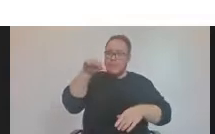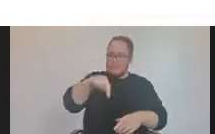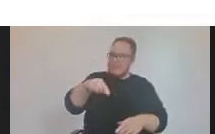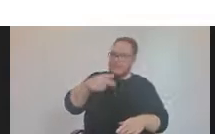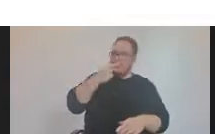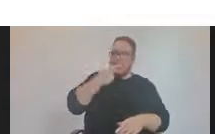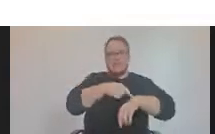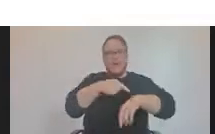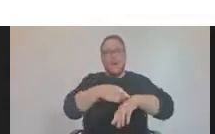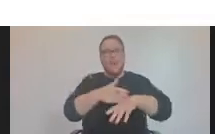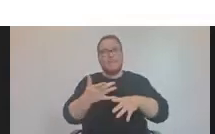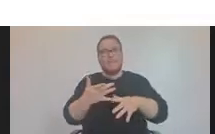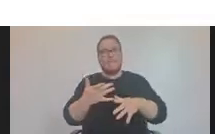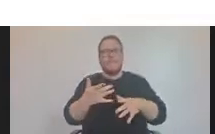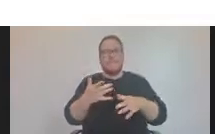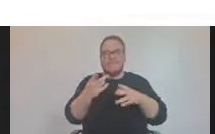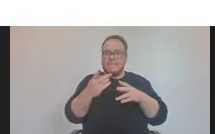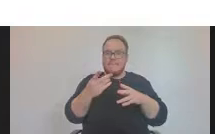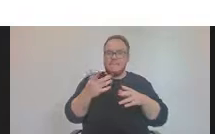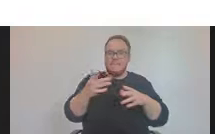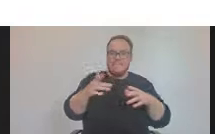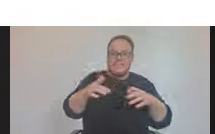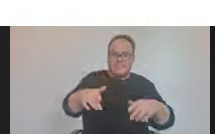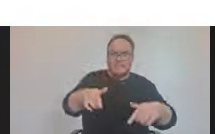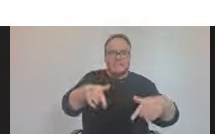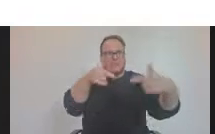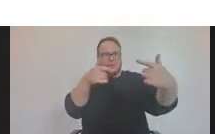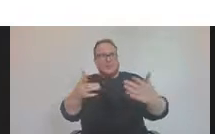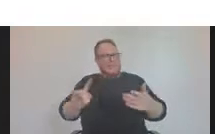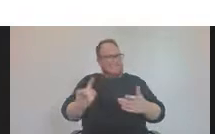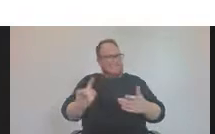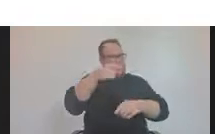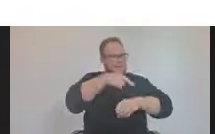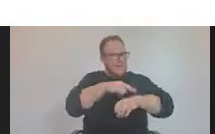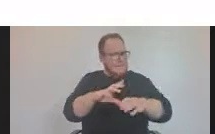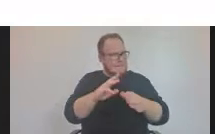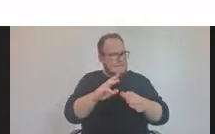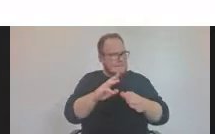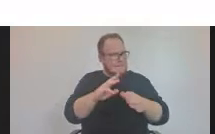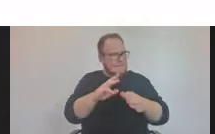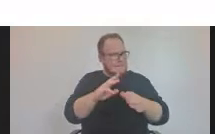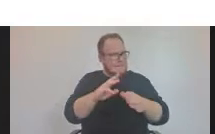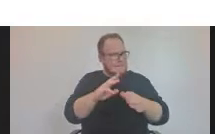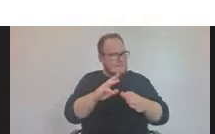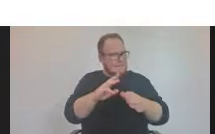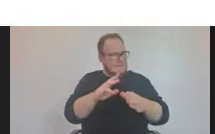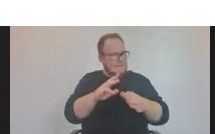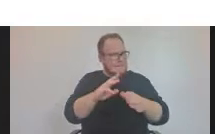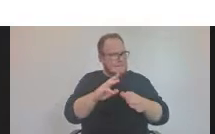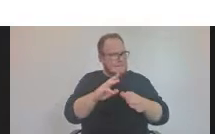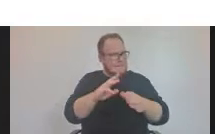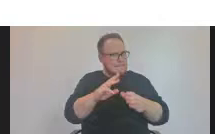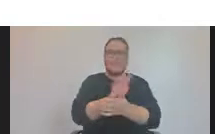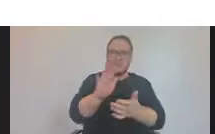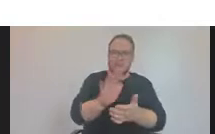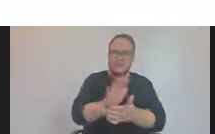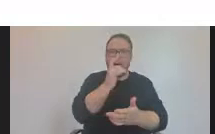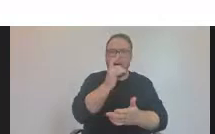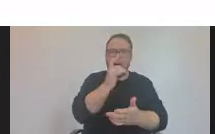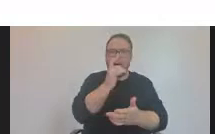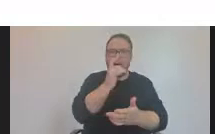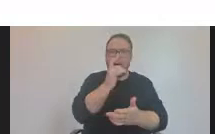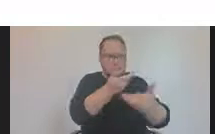AGM event, but our first hosted in Teams meeting. So we hope you will enjoy the ability to